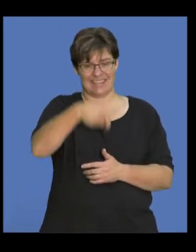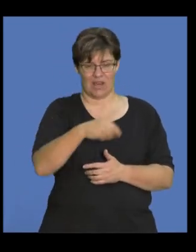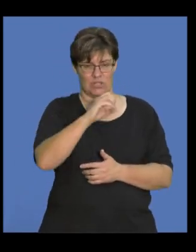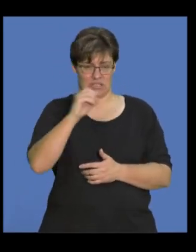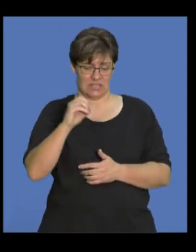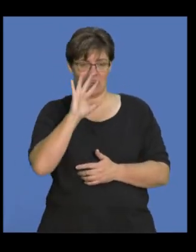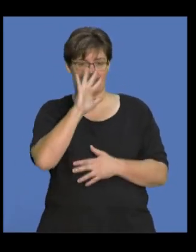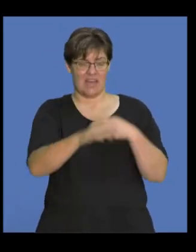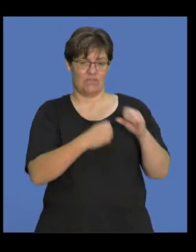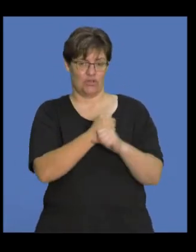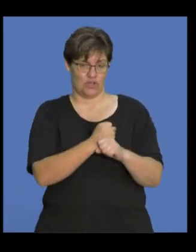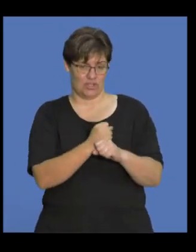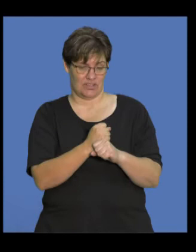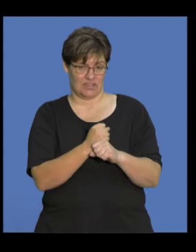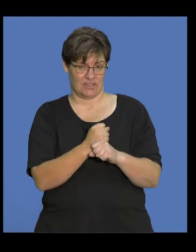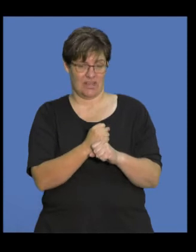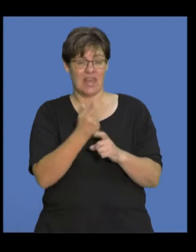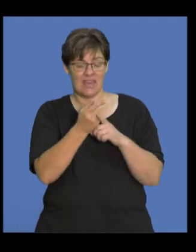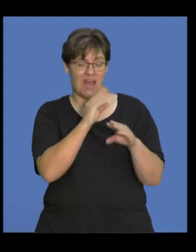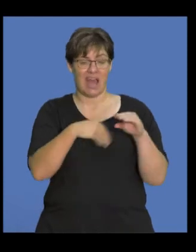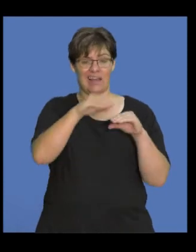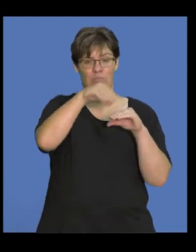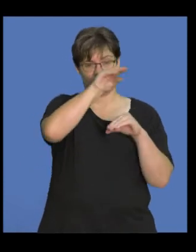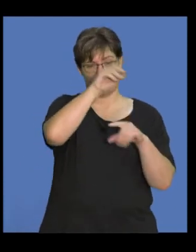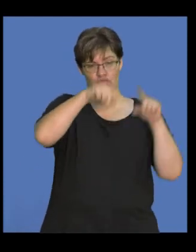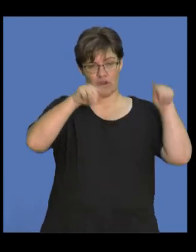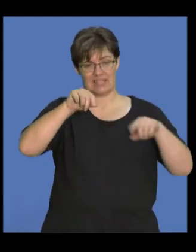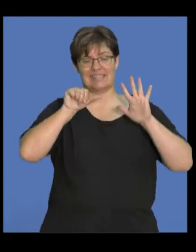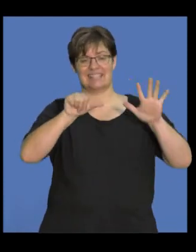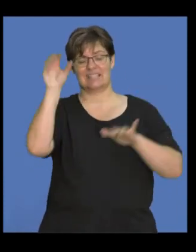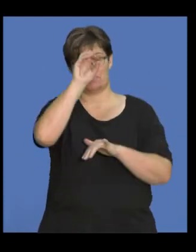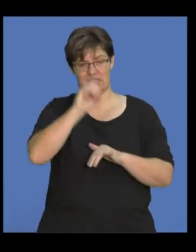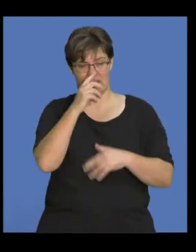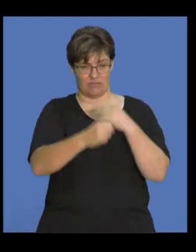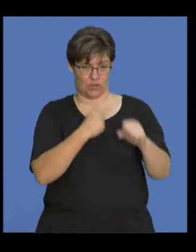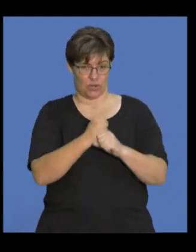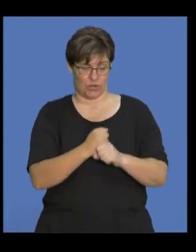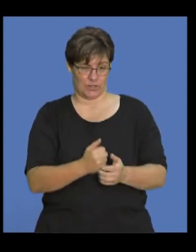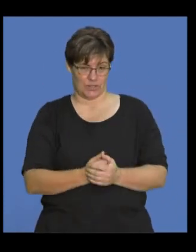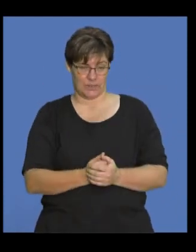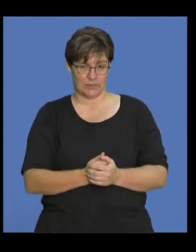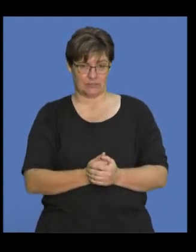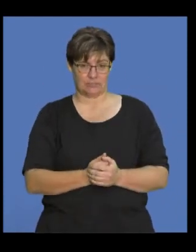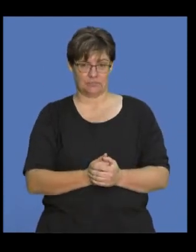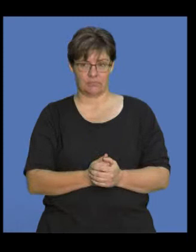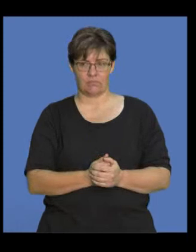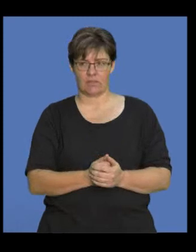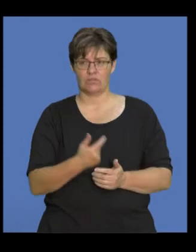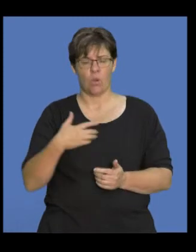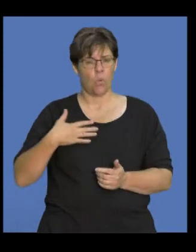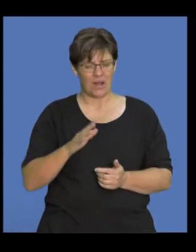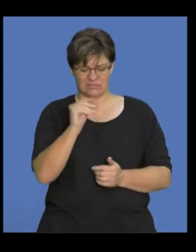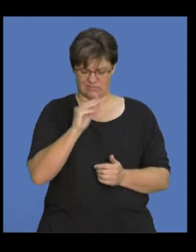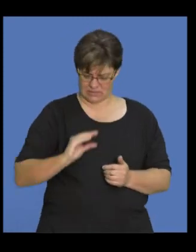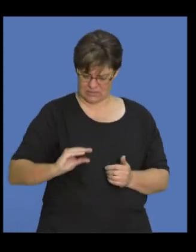650,000 in 5 years' time if compound interest rate is 6% per annum, right? So what amount must